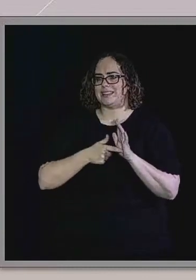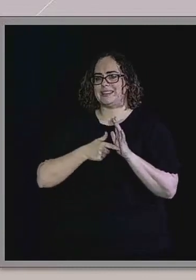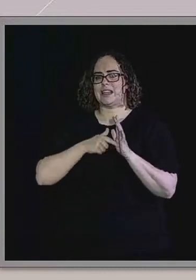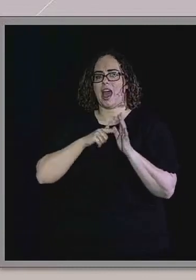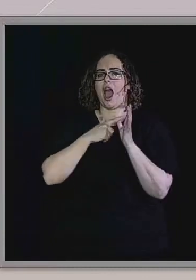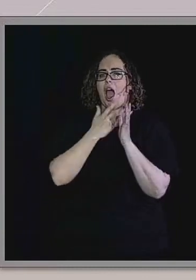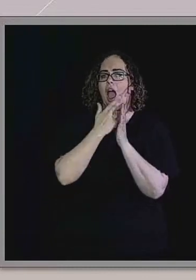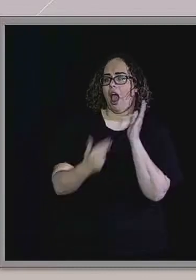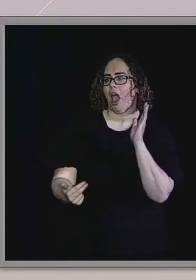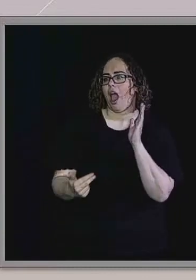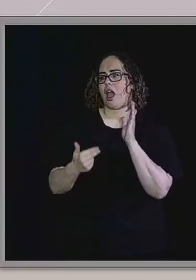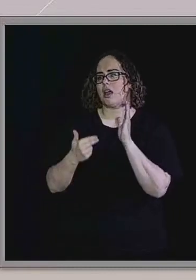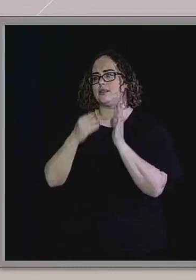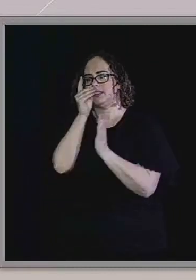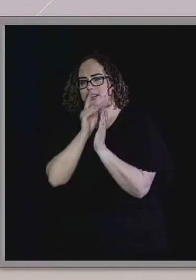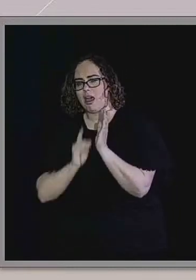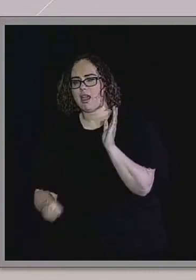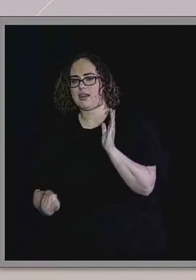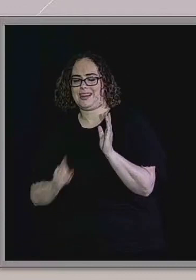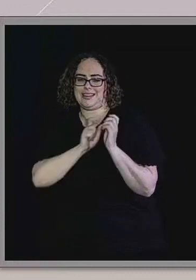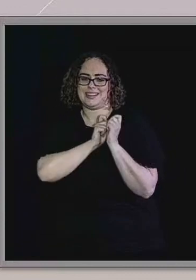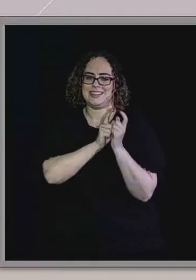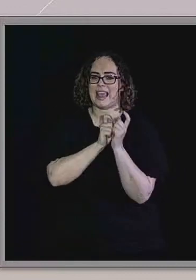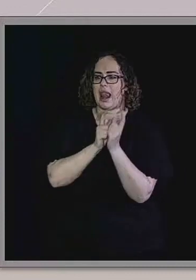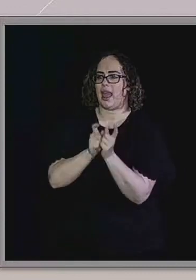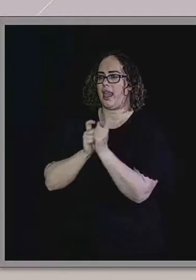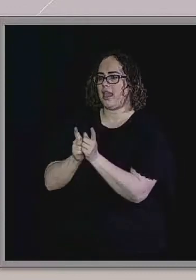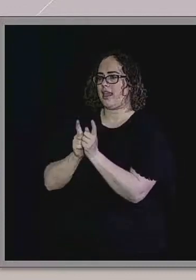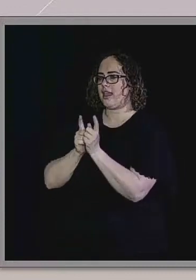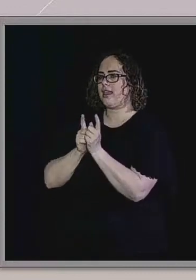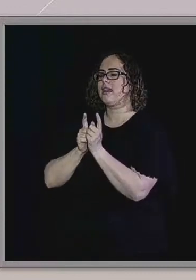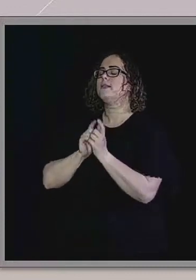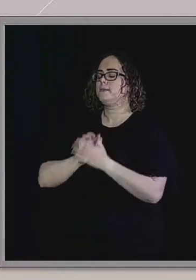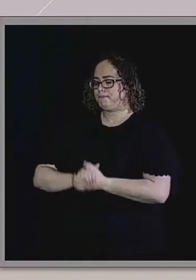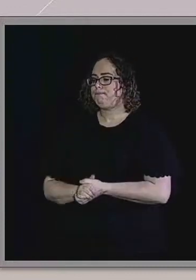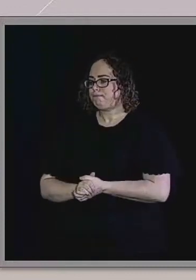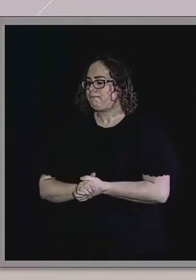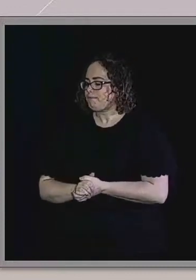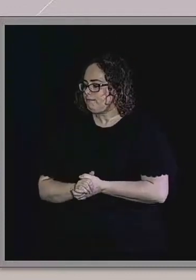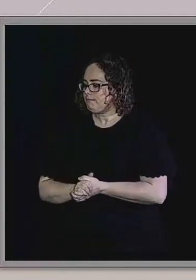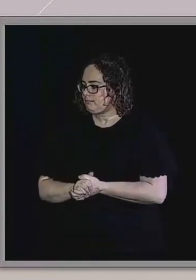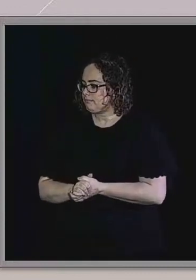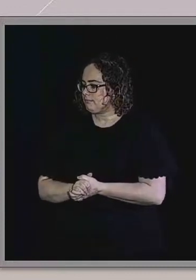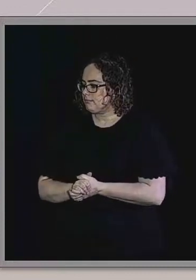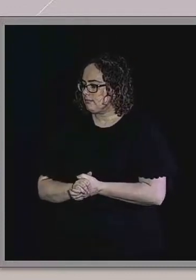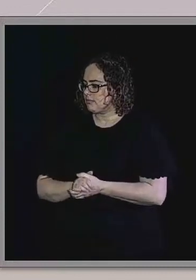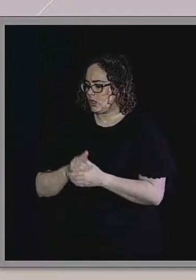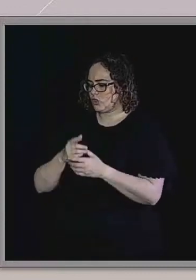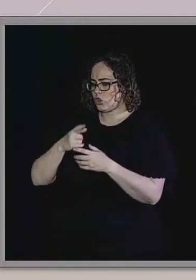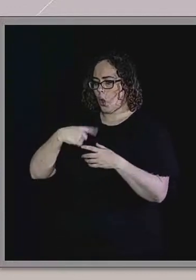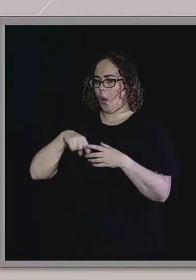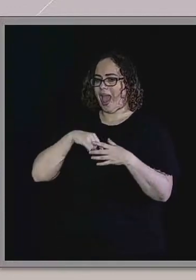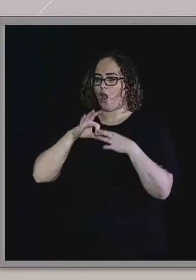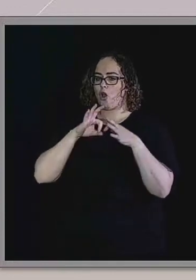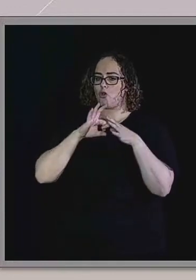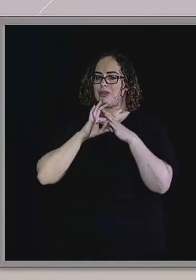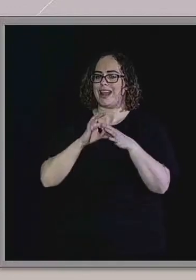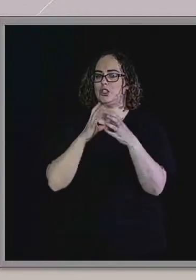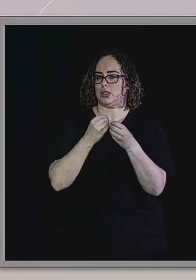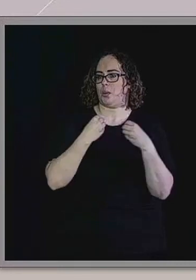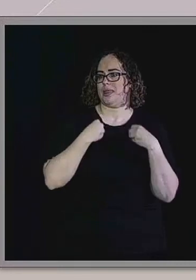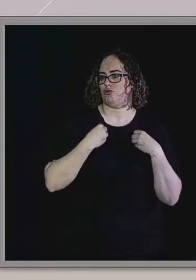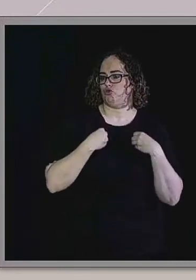and materials in what they're doing in that. And our relationship with industry, who want to do the right